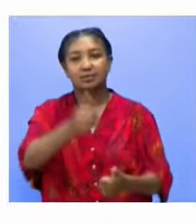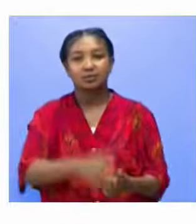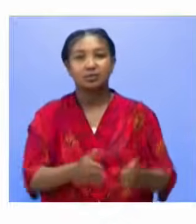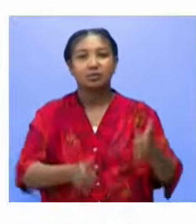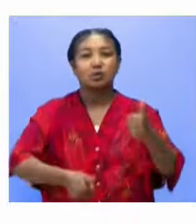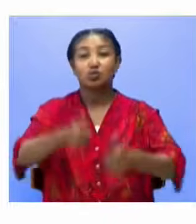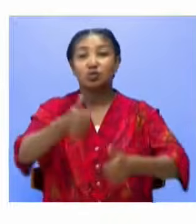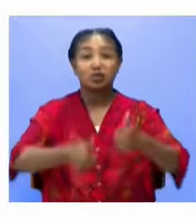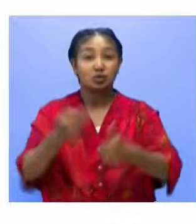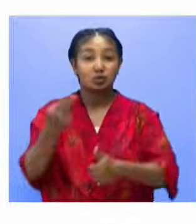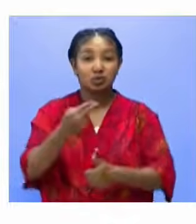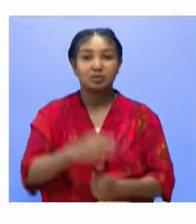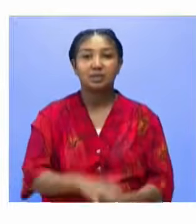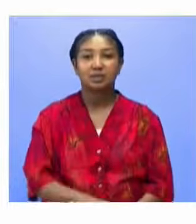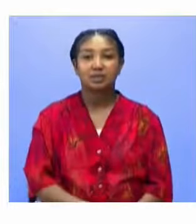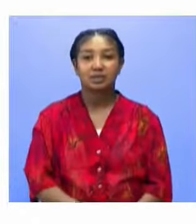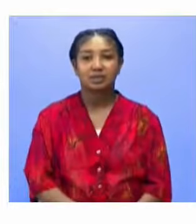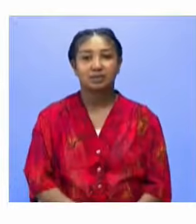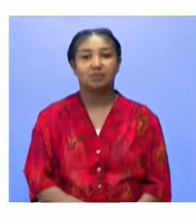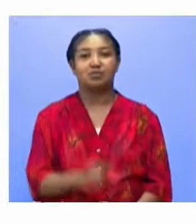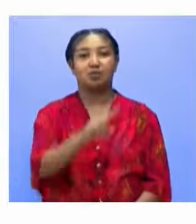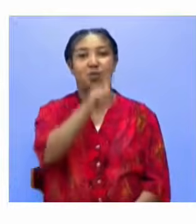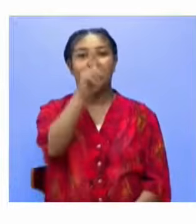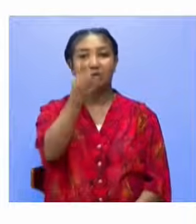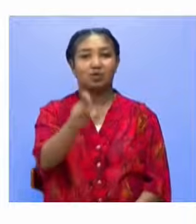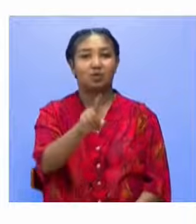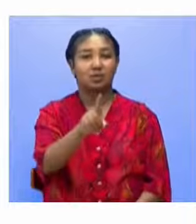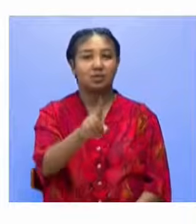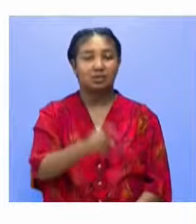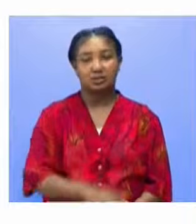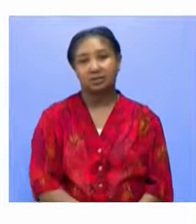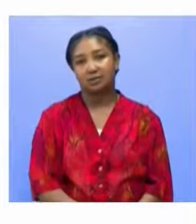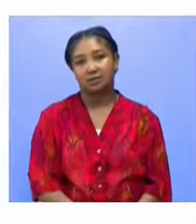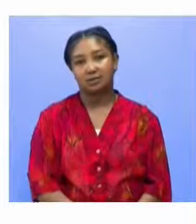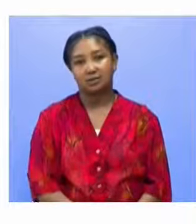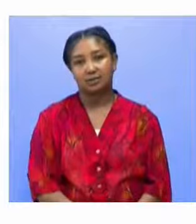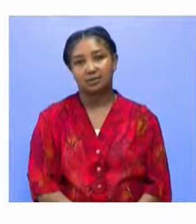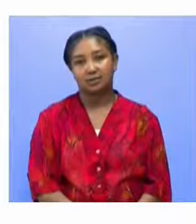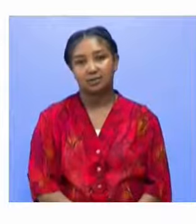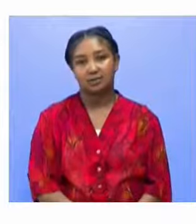Which can be used to ask the question just like